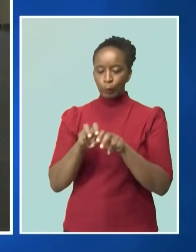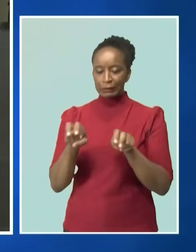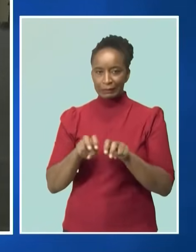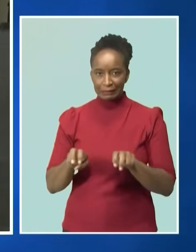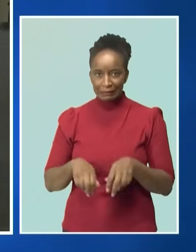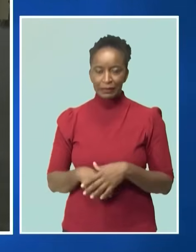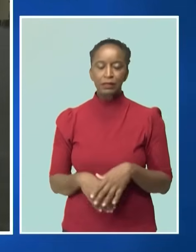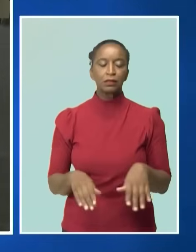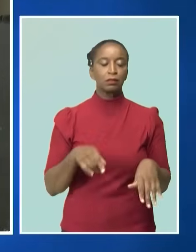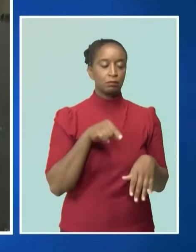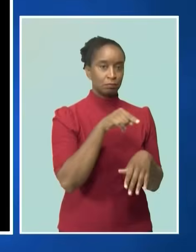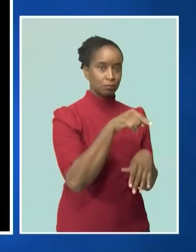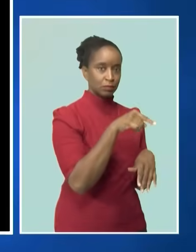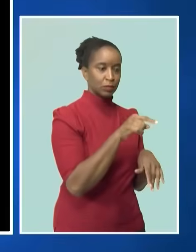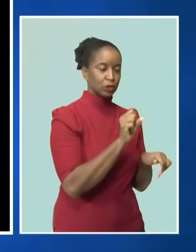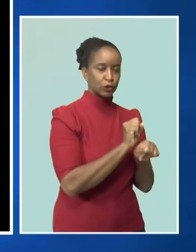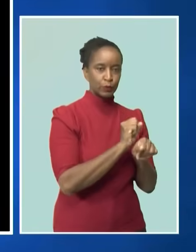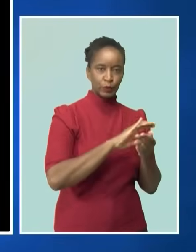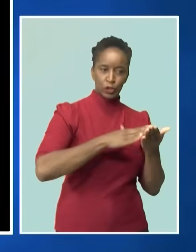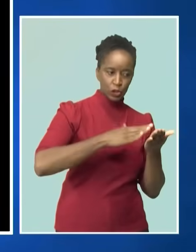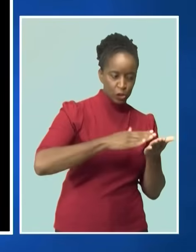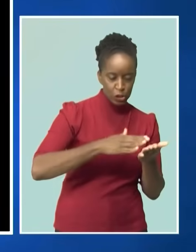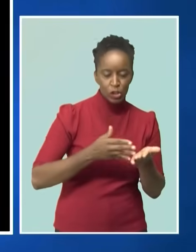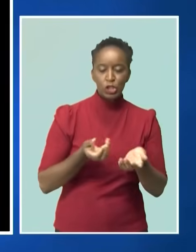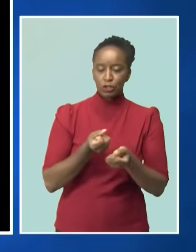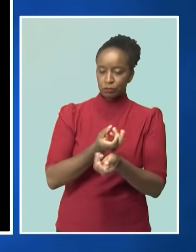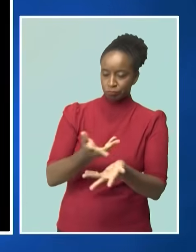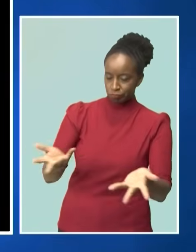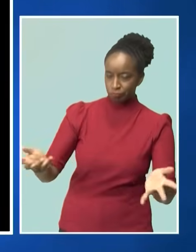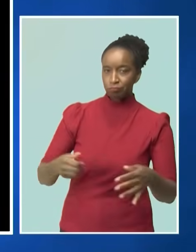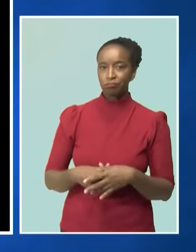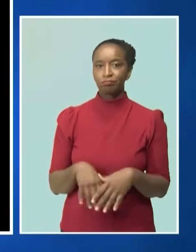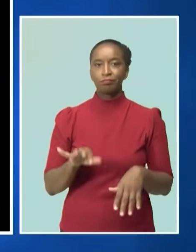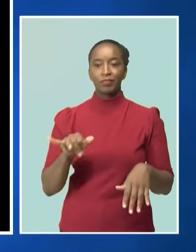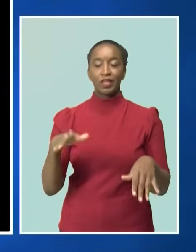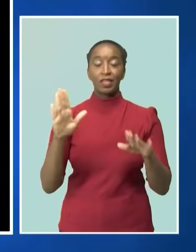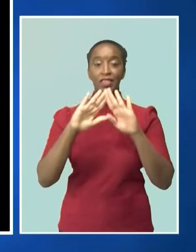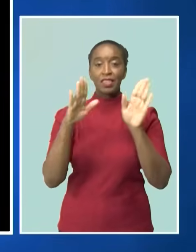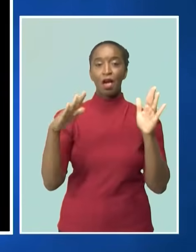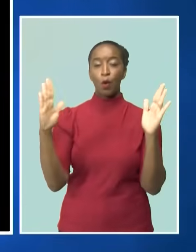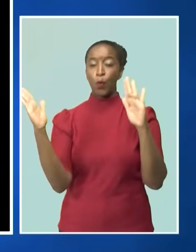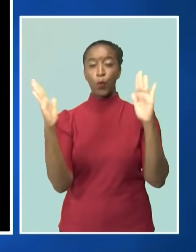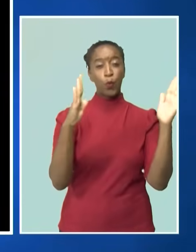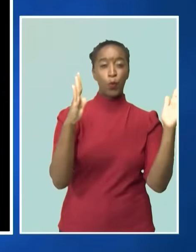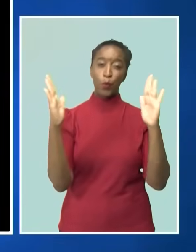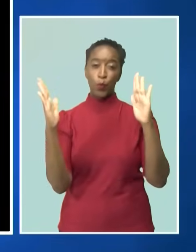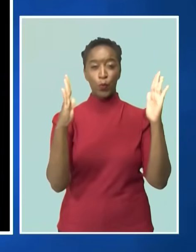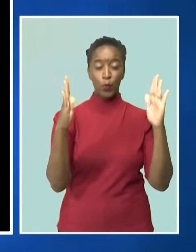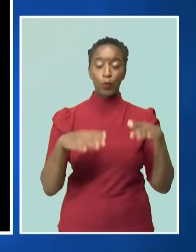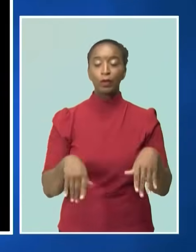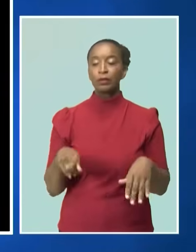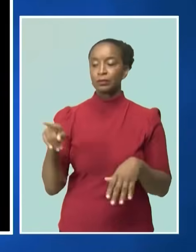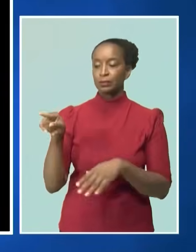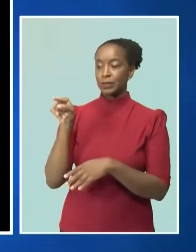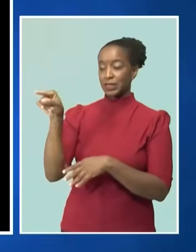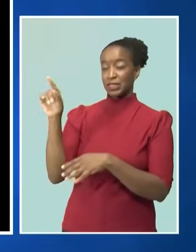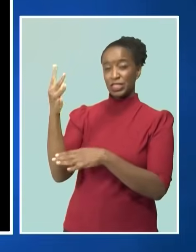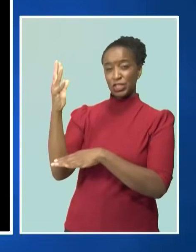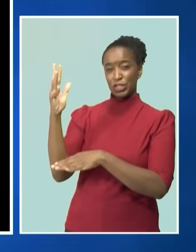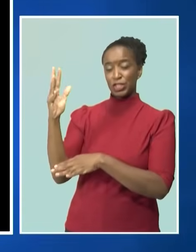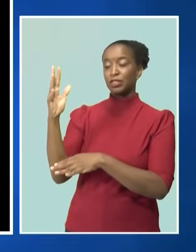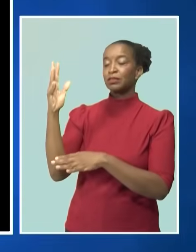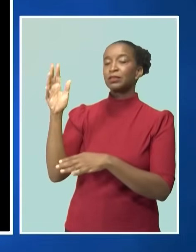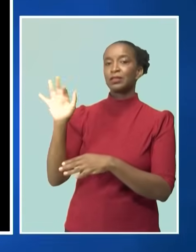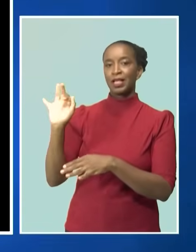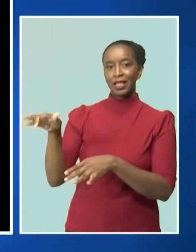maid and I, we cooked for them. The wind was so strong the house was rocking. The roots of a big breadfruit tree destroyed a